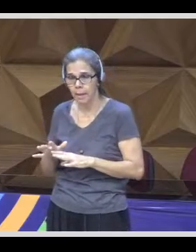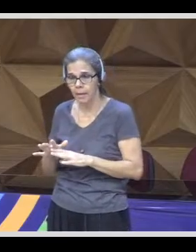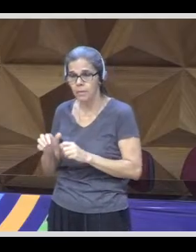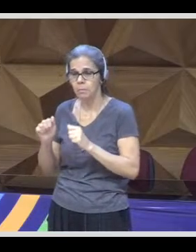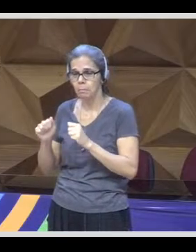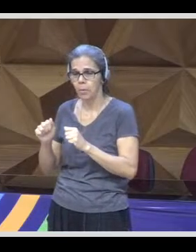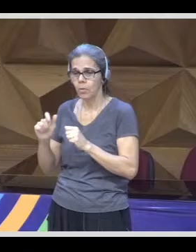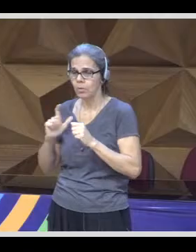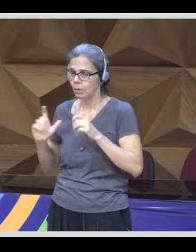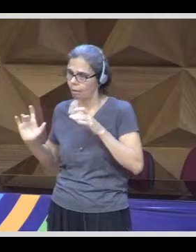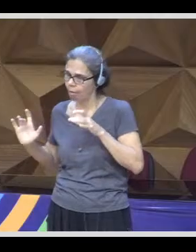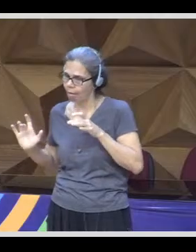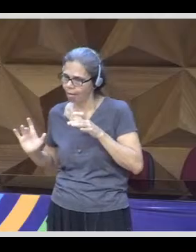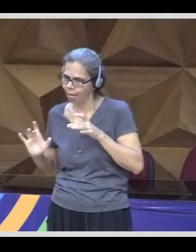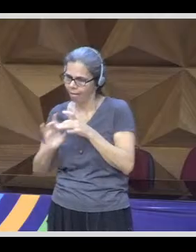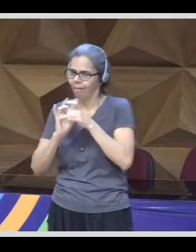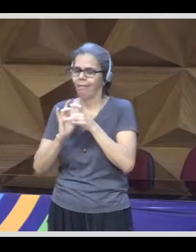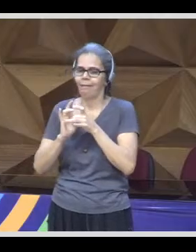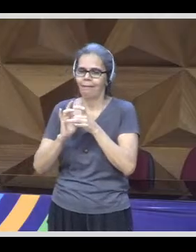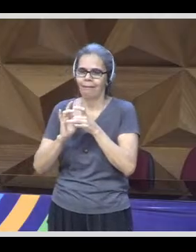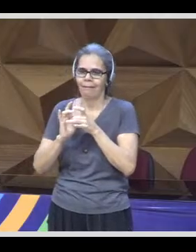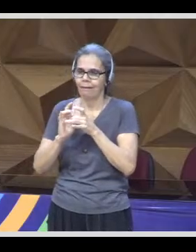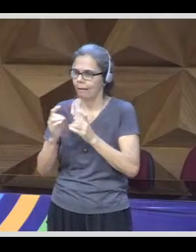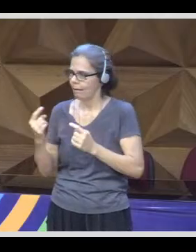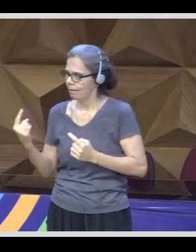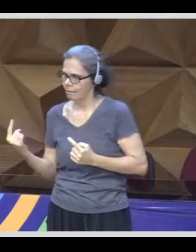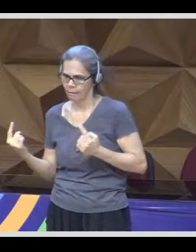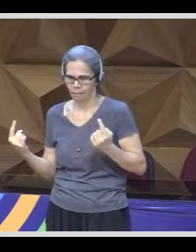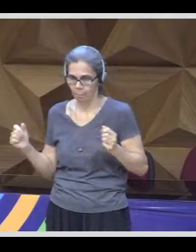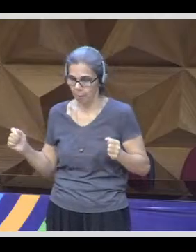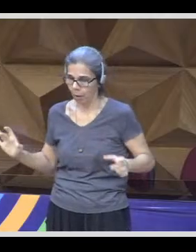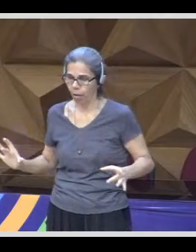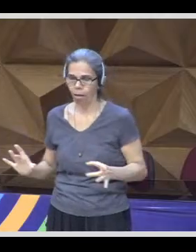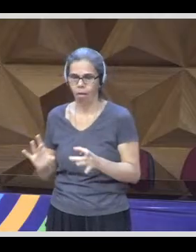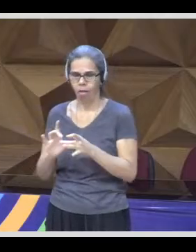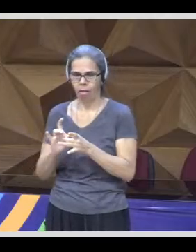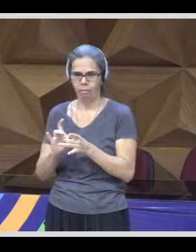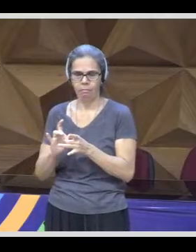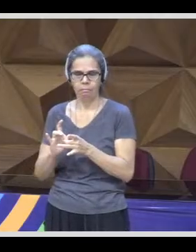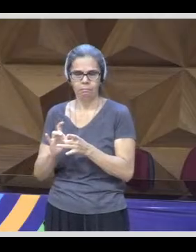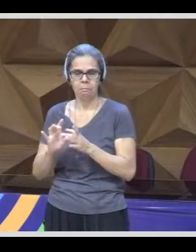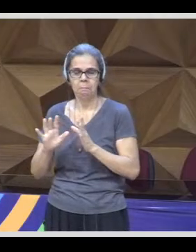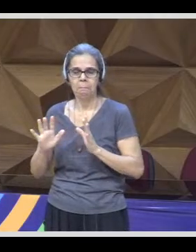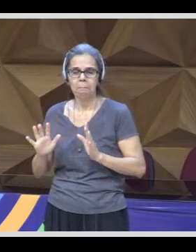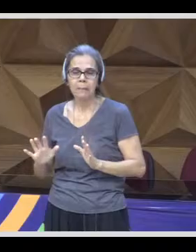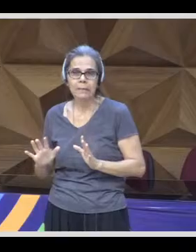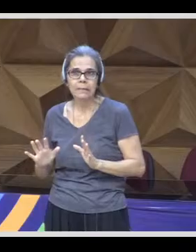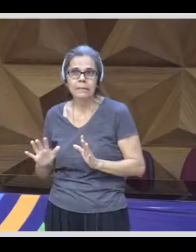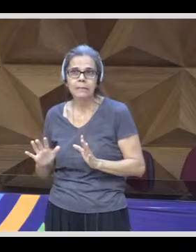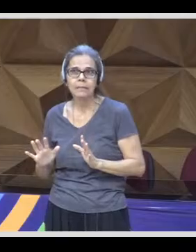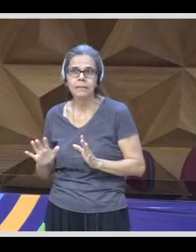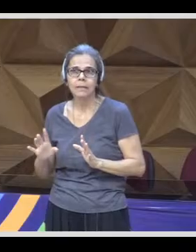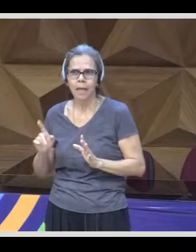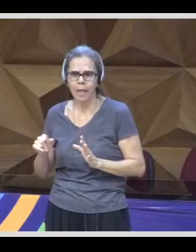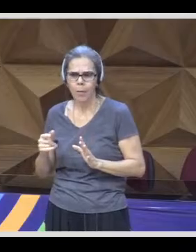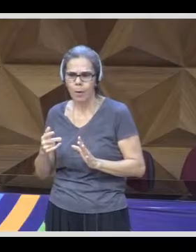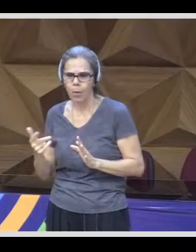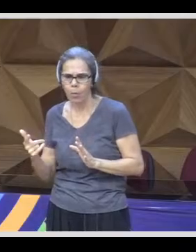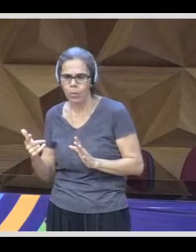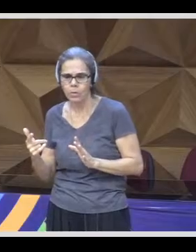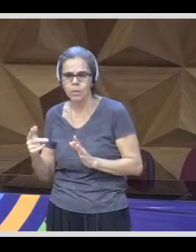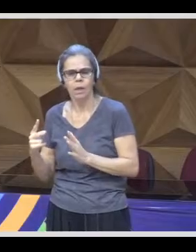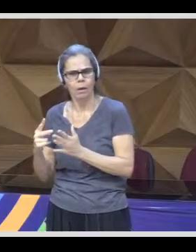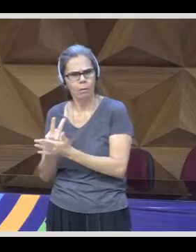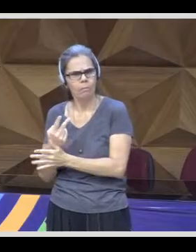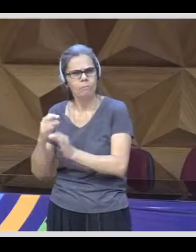coordination. I will never be able to say for sure that they are coordinating, right? Because this is something that takes place in the real world. I only have the trace,